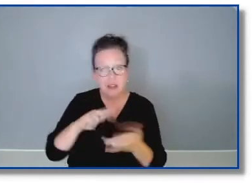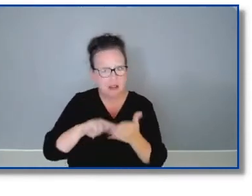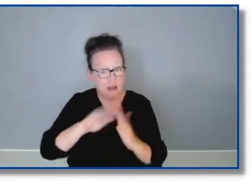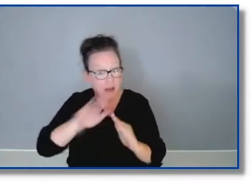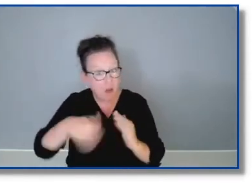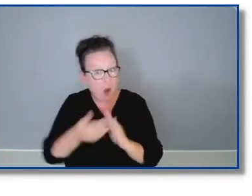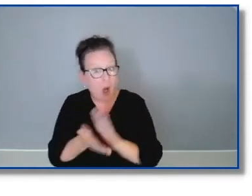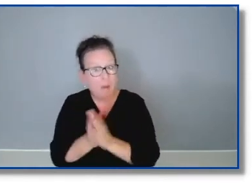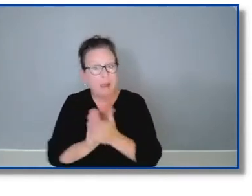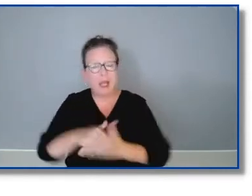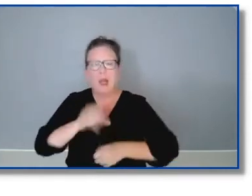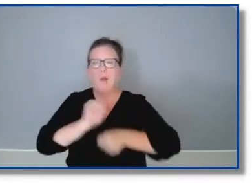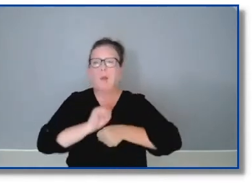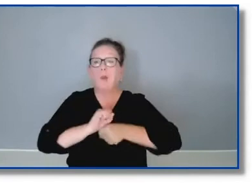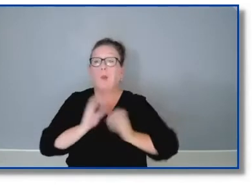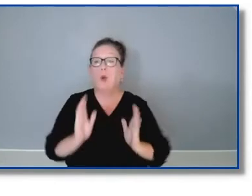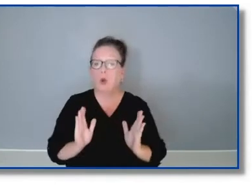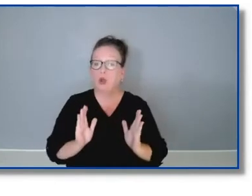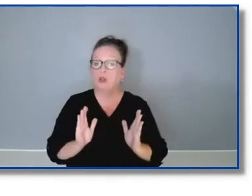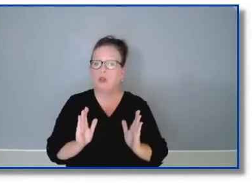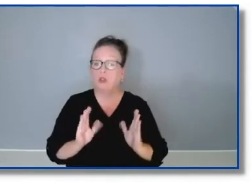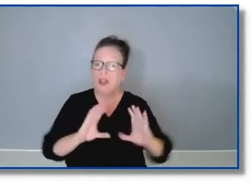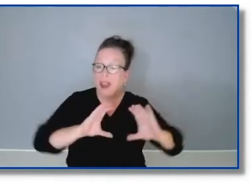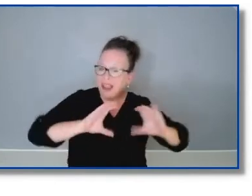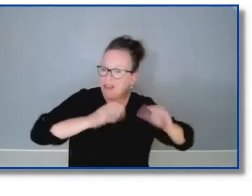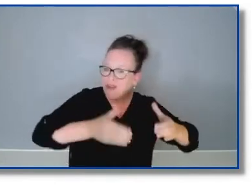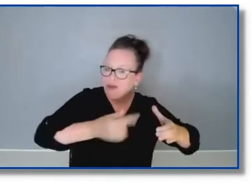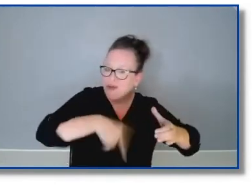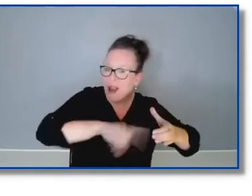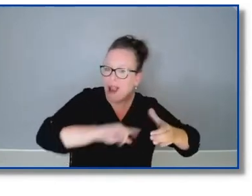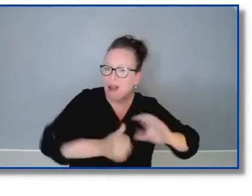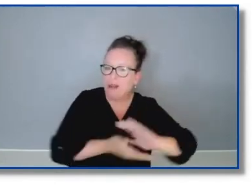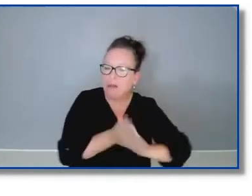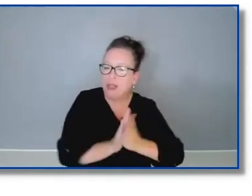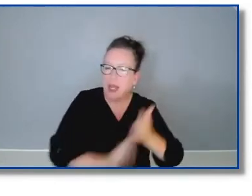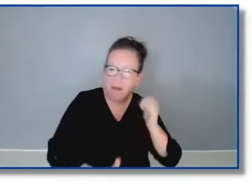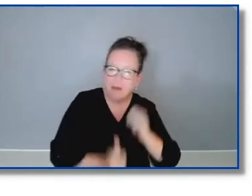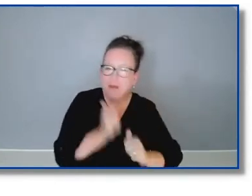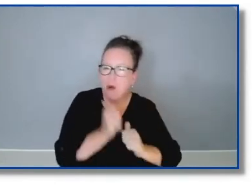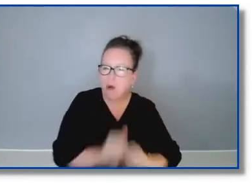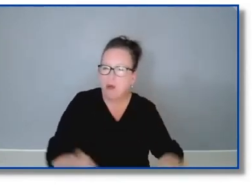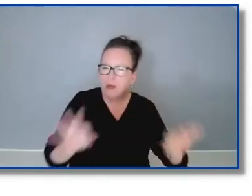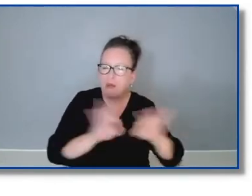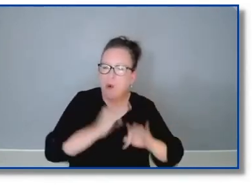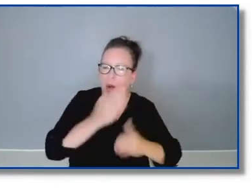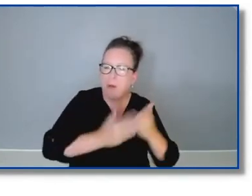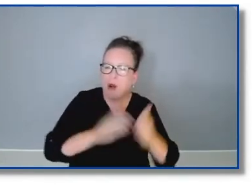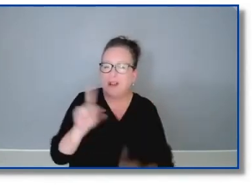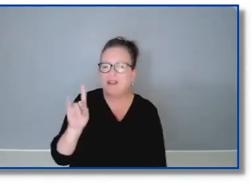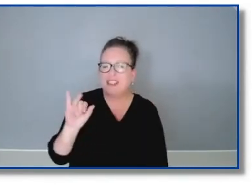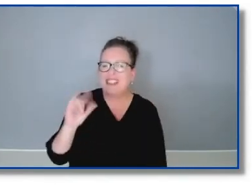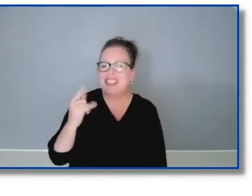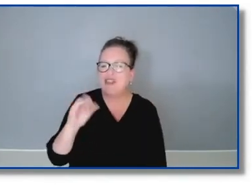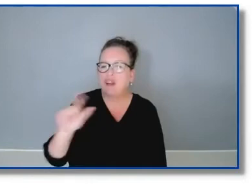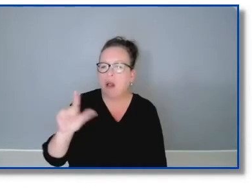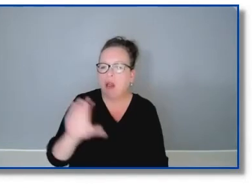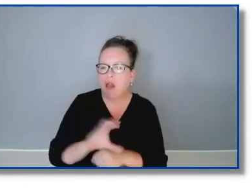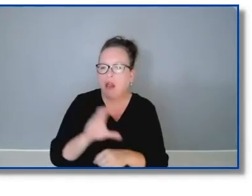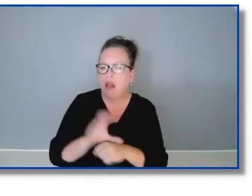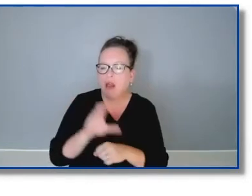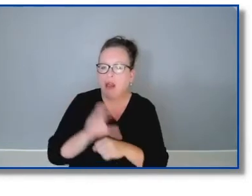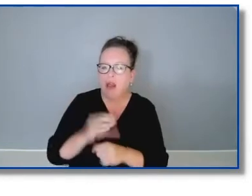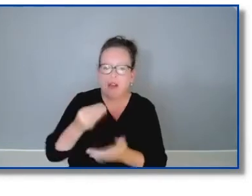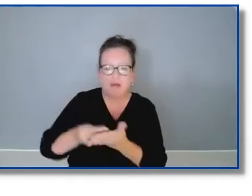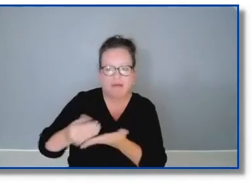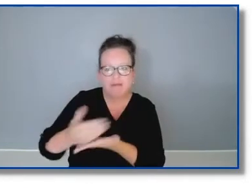the crowds became the most important assets of digital capitalism. My other point of departure